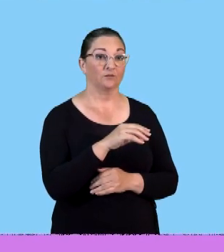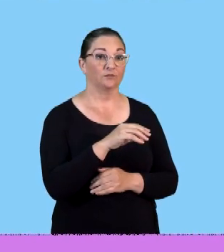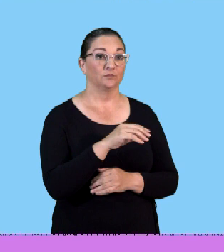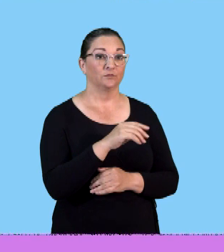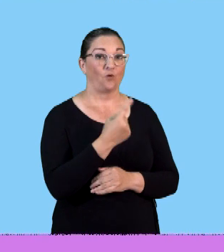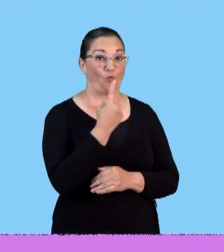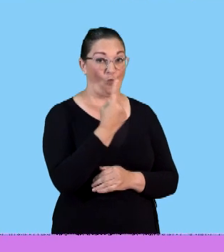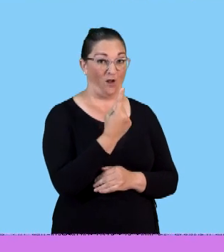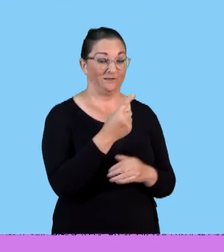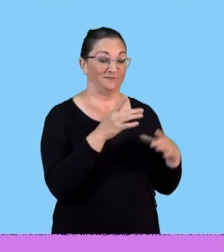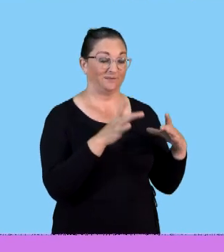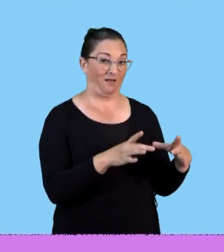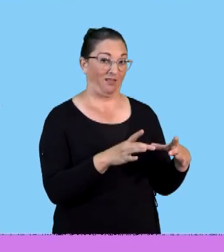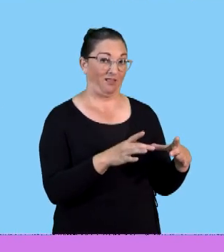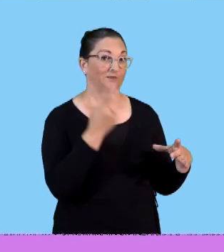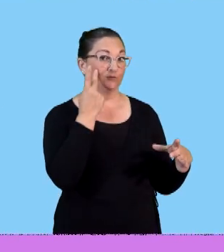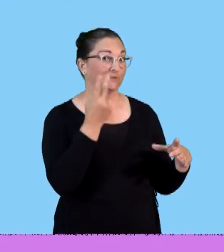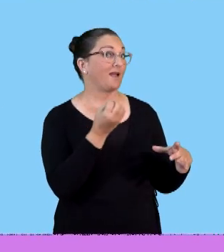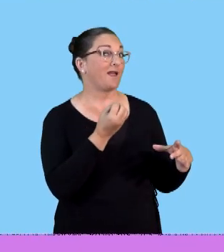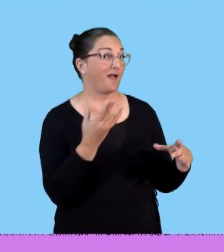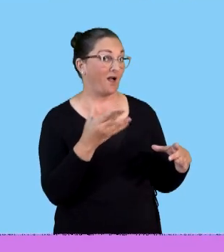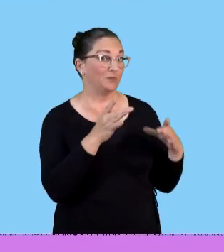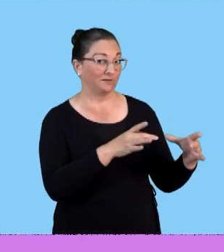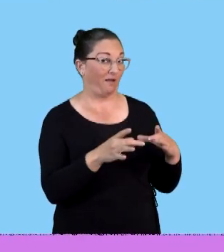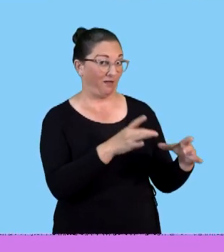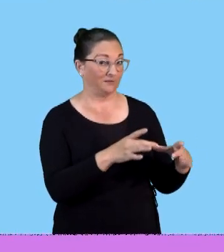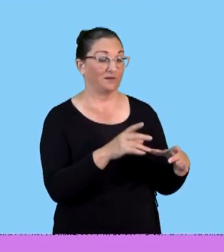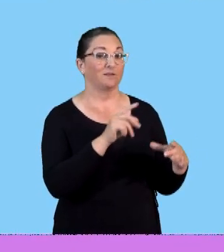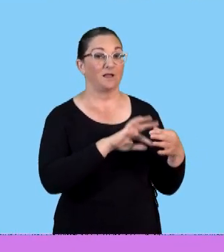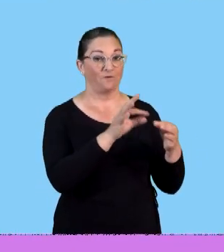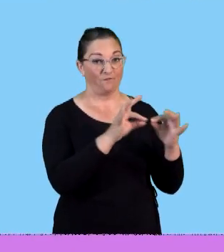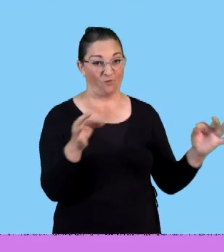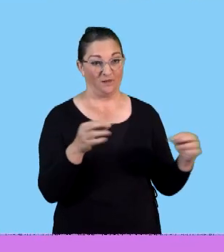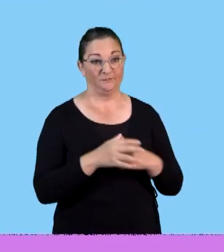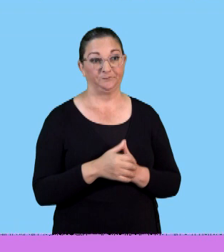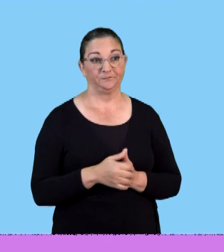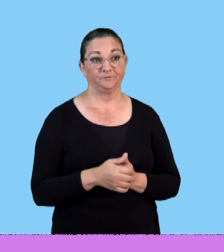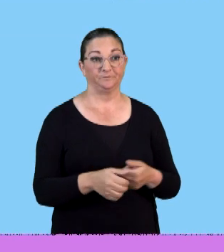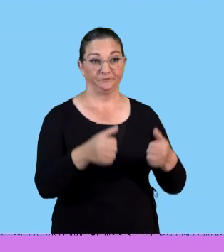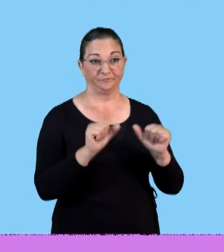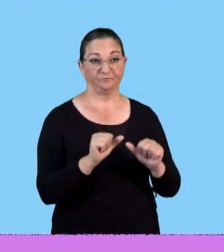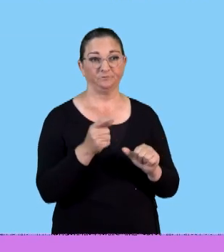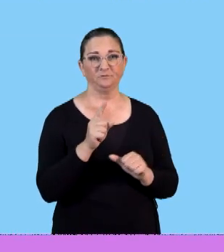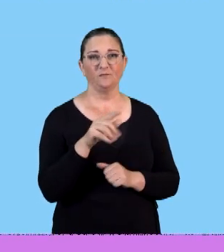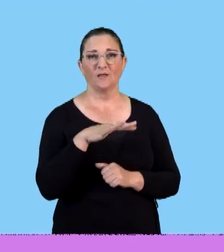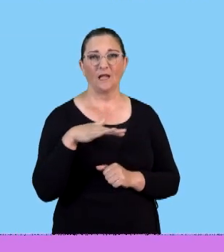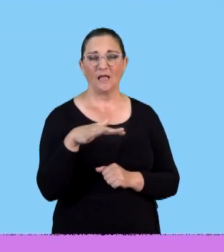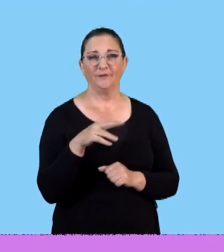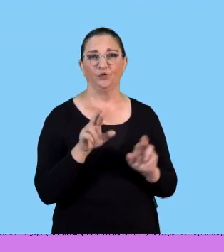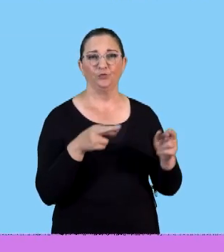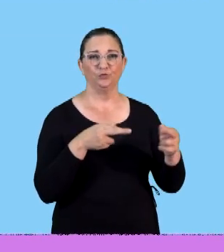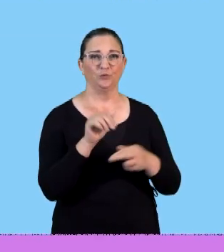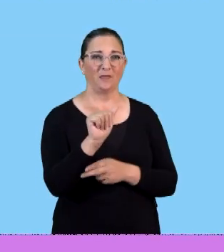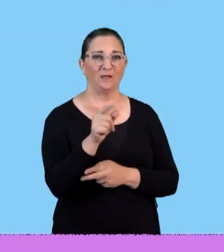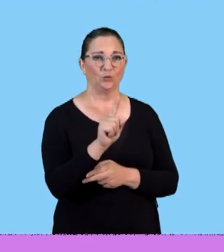of a tile to see how many tiles. Okay, so that's my formula that I'll use. So therefore, what is the